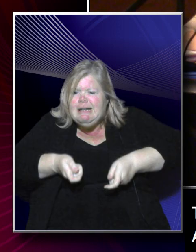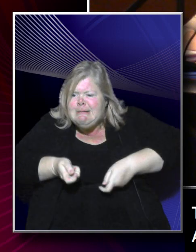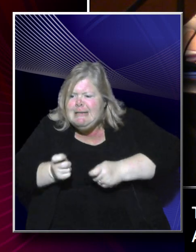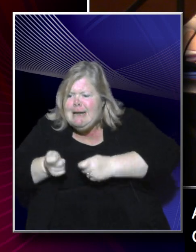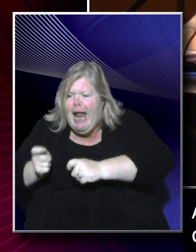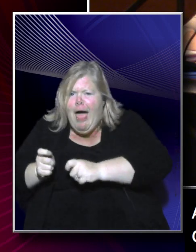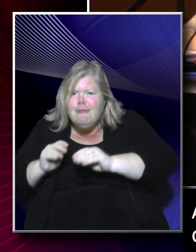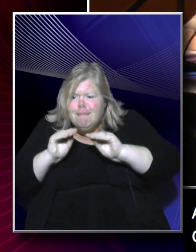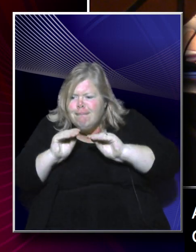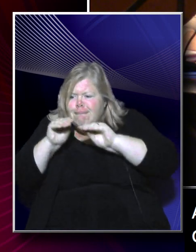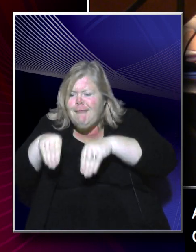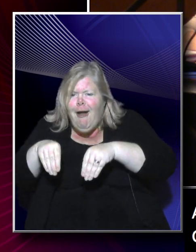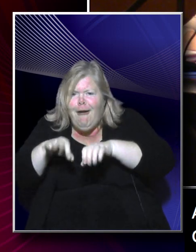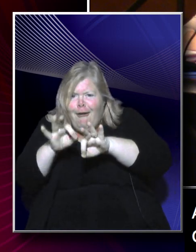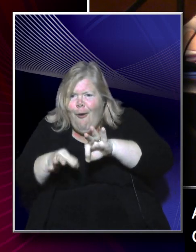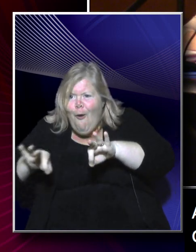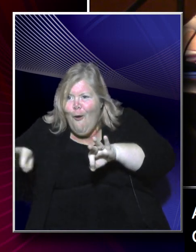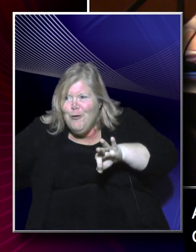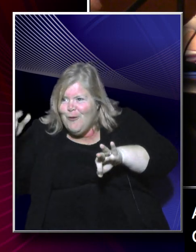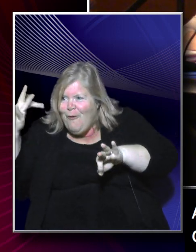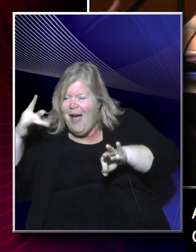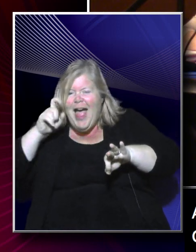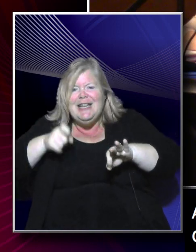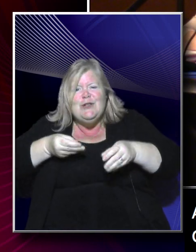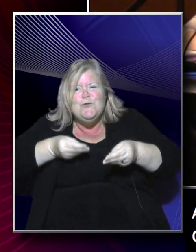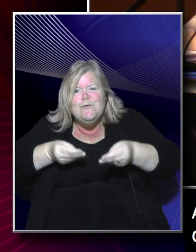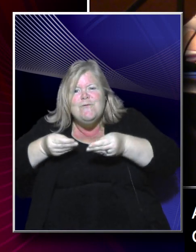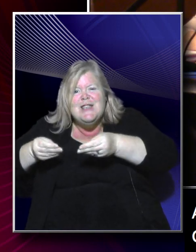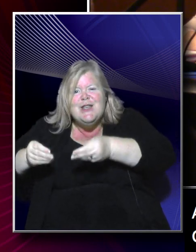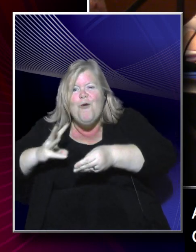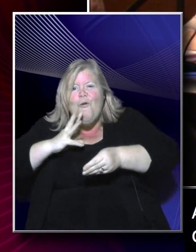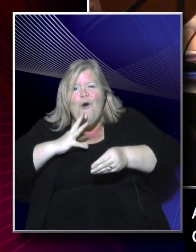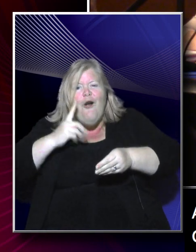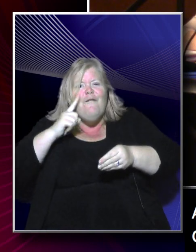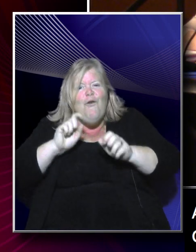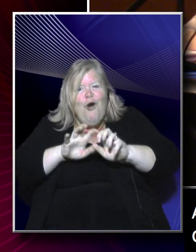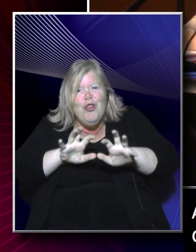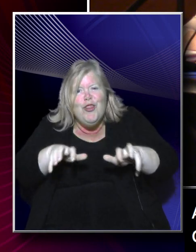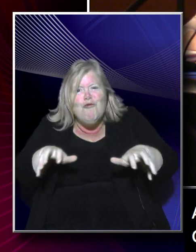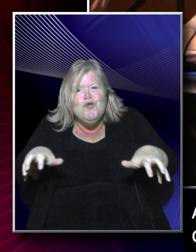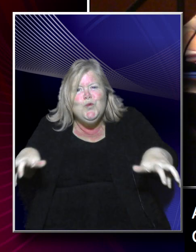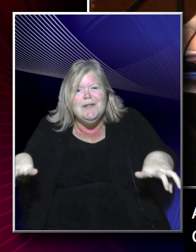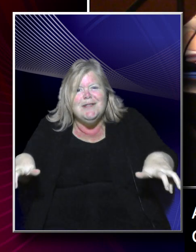of the bamboo tree. Just to let you know that.